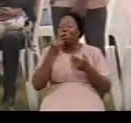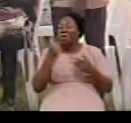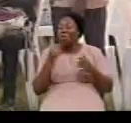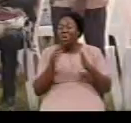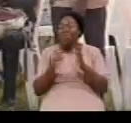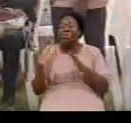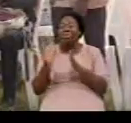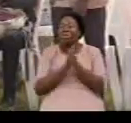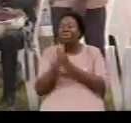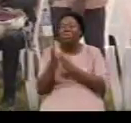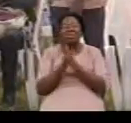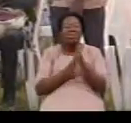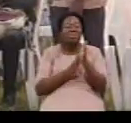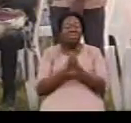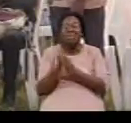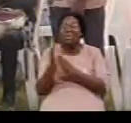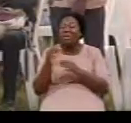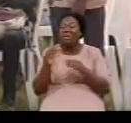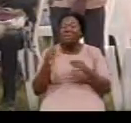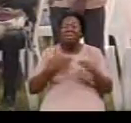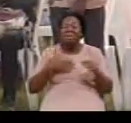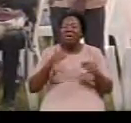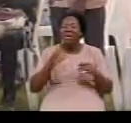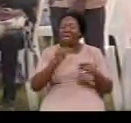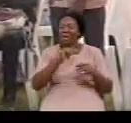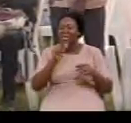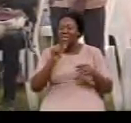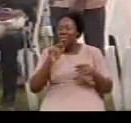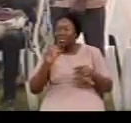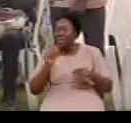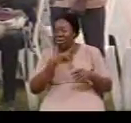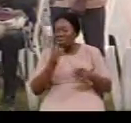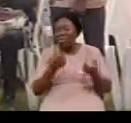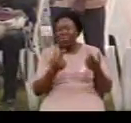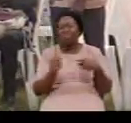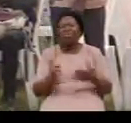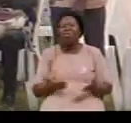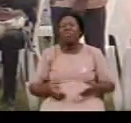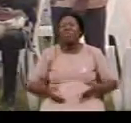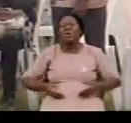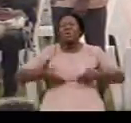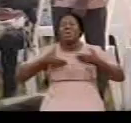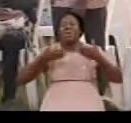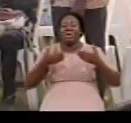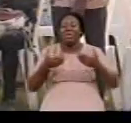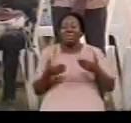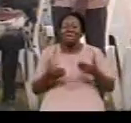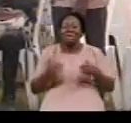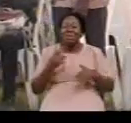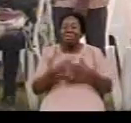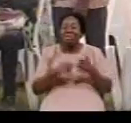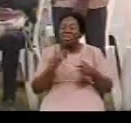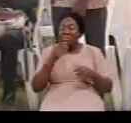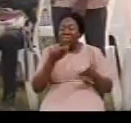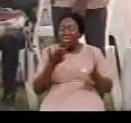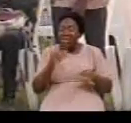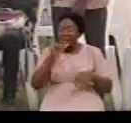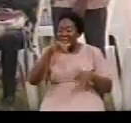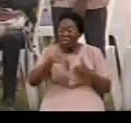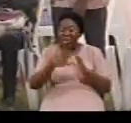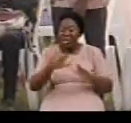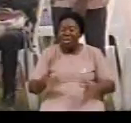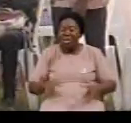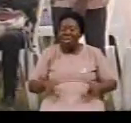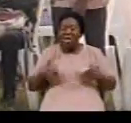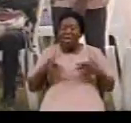must come forth. My Lazarus must come alive. What is your Lazarus? Is your Lazarus at home? The